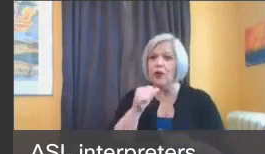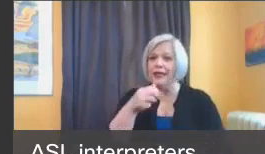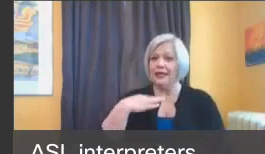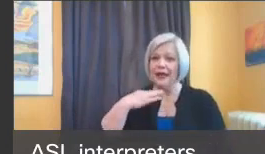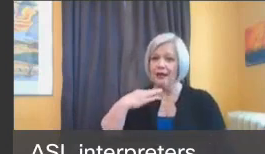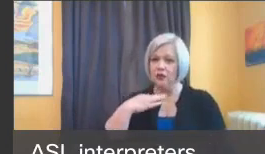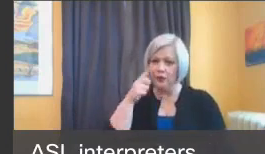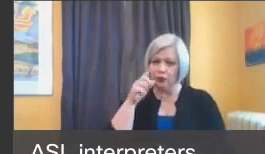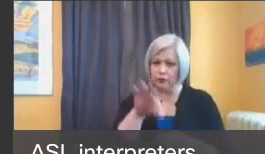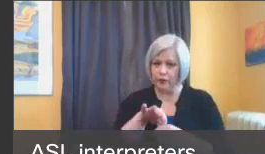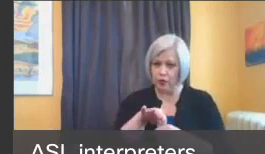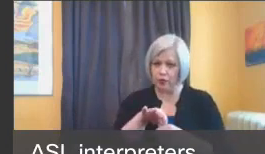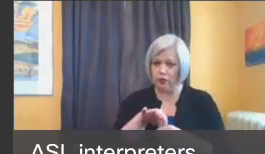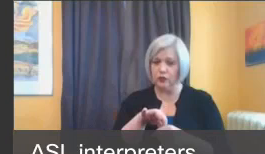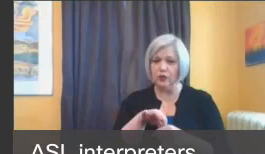And